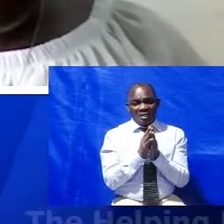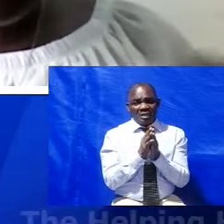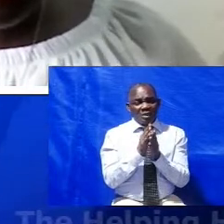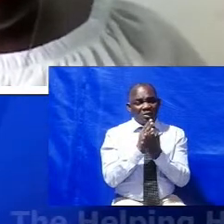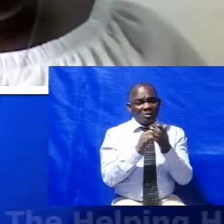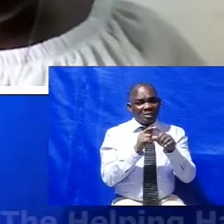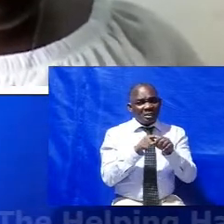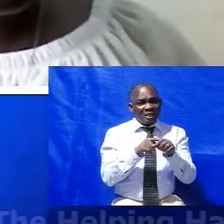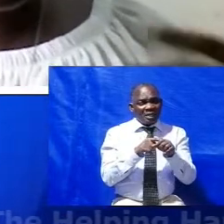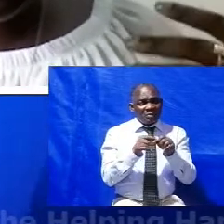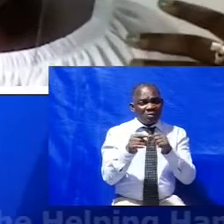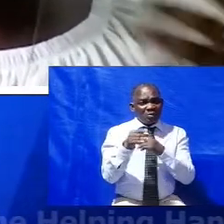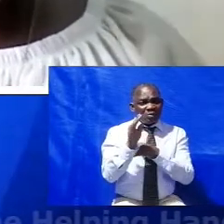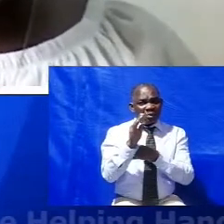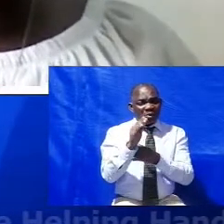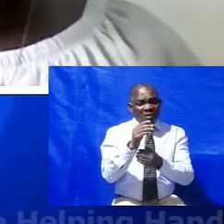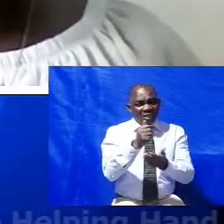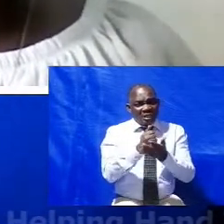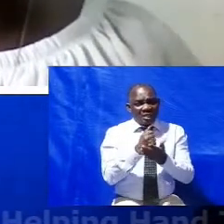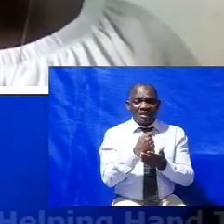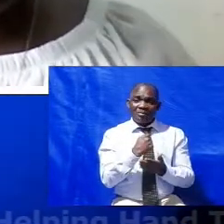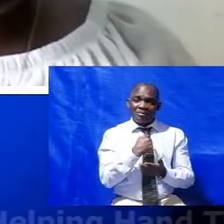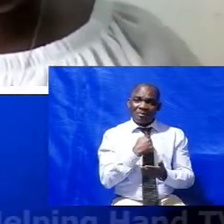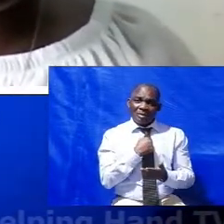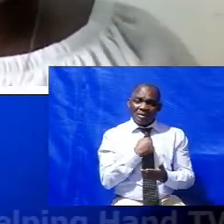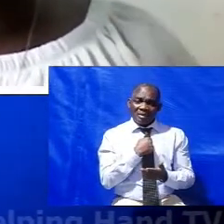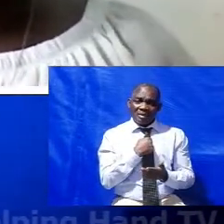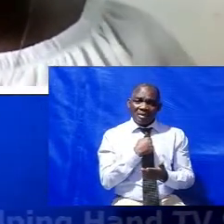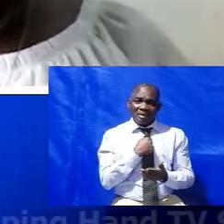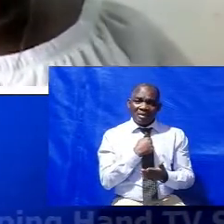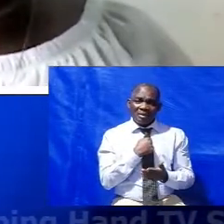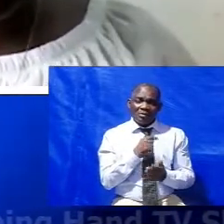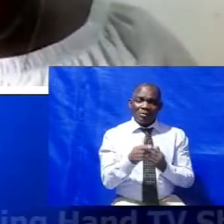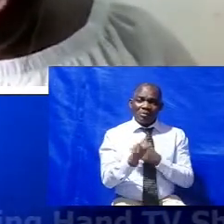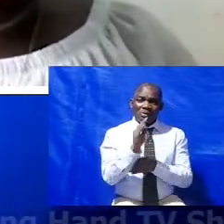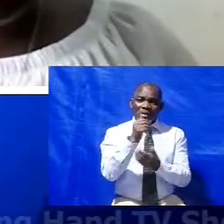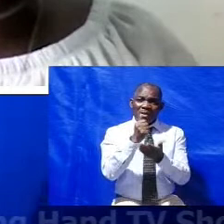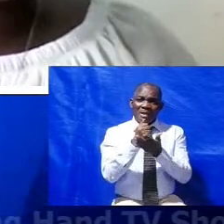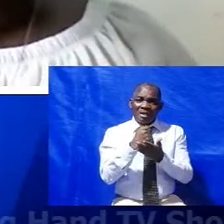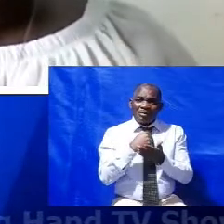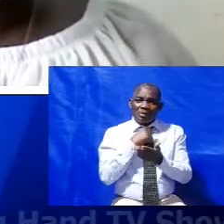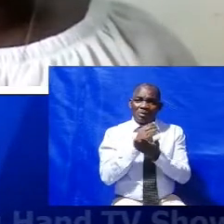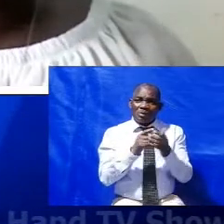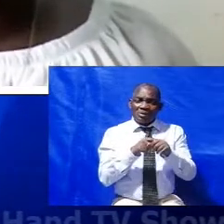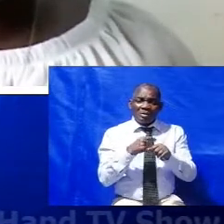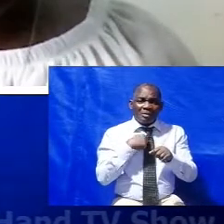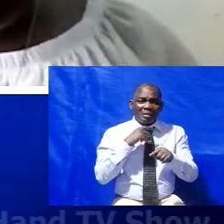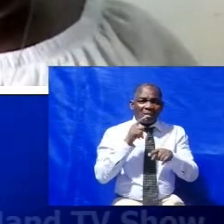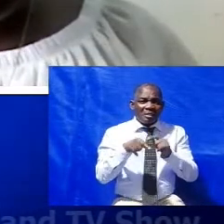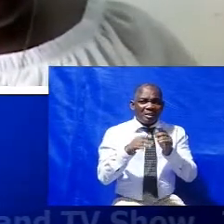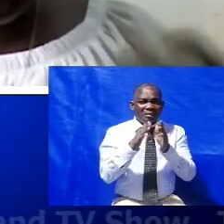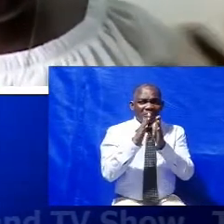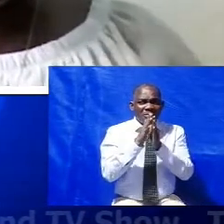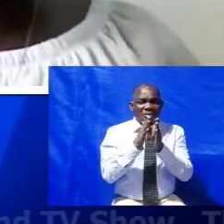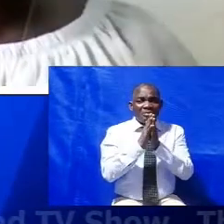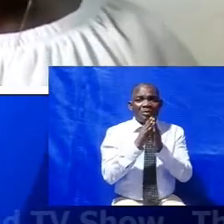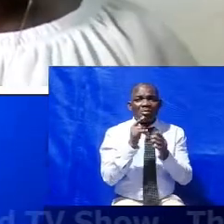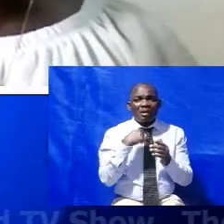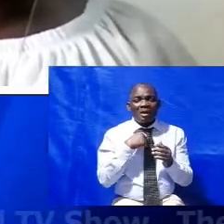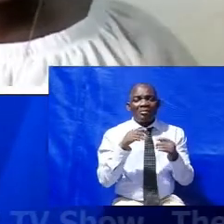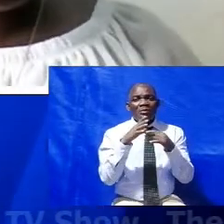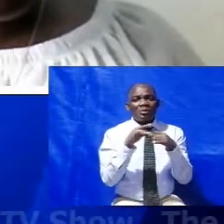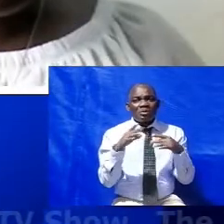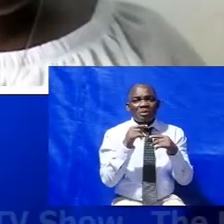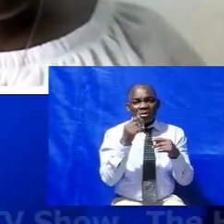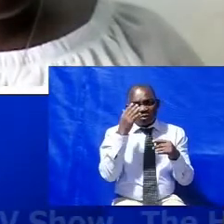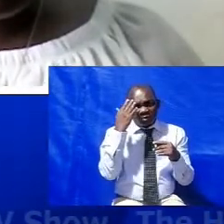But those are the moments where God was gracious enough to just look at my heart and to carry me through. You see, there's